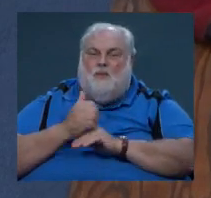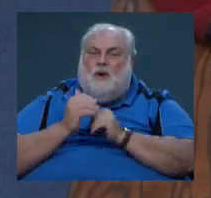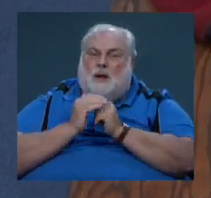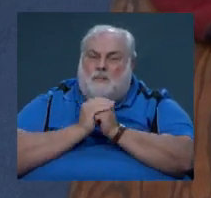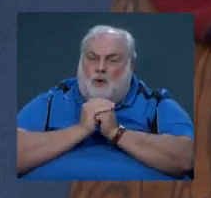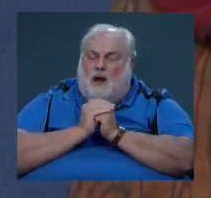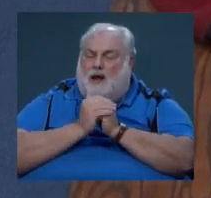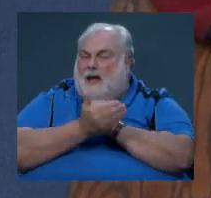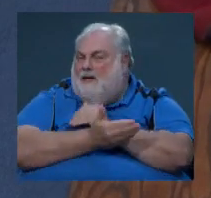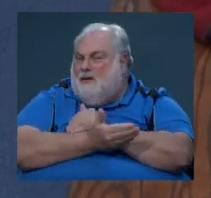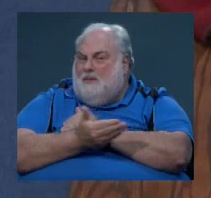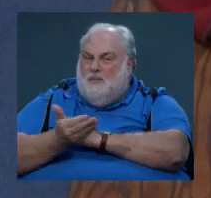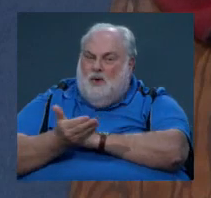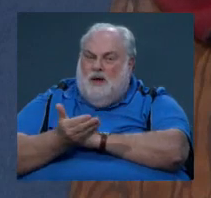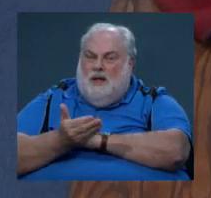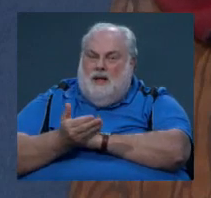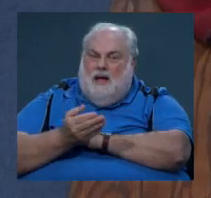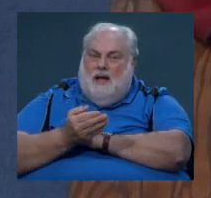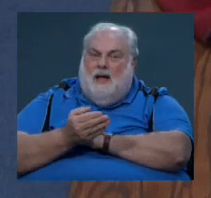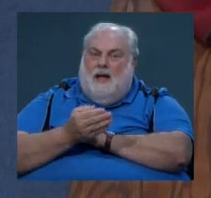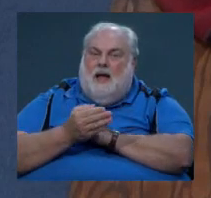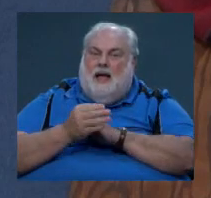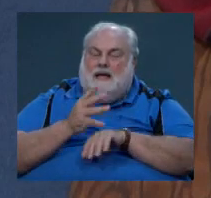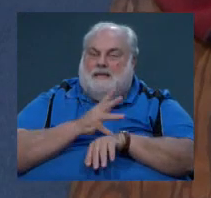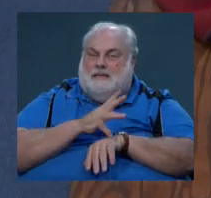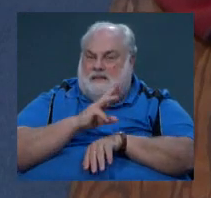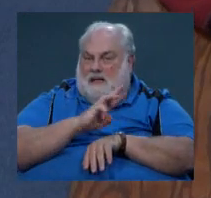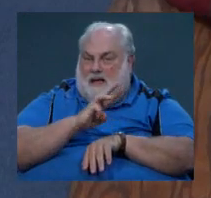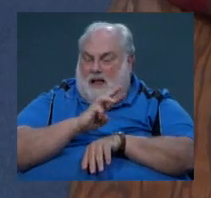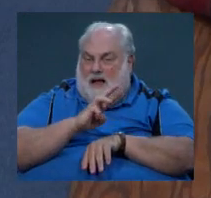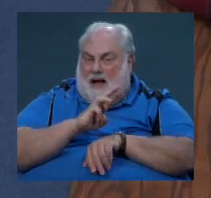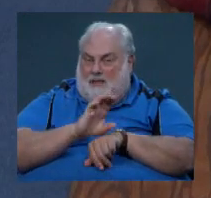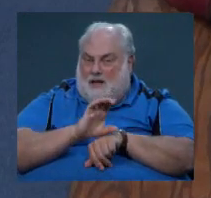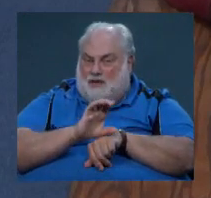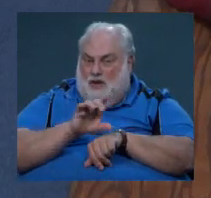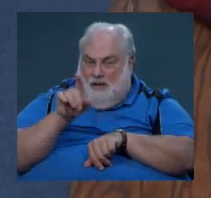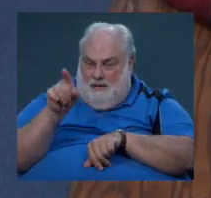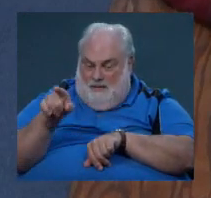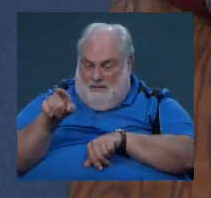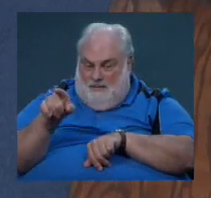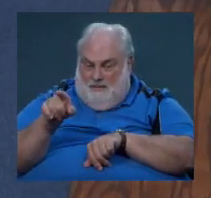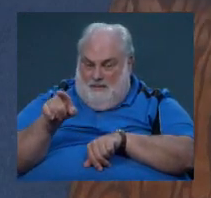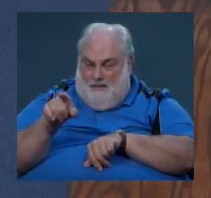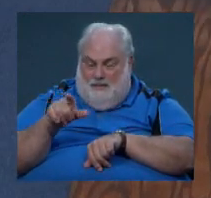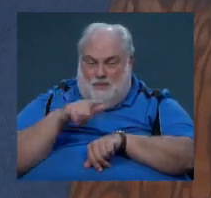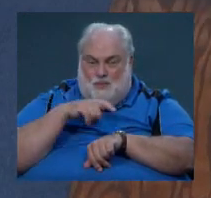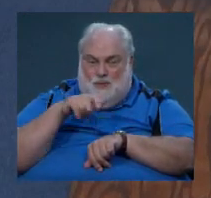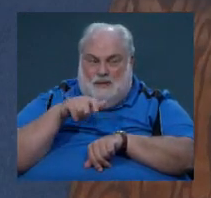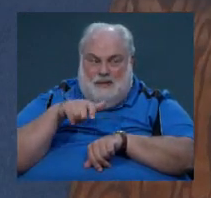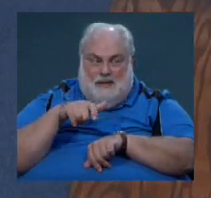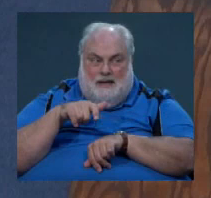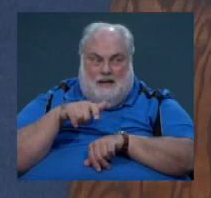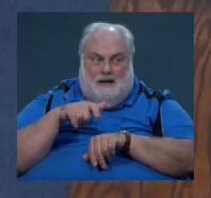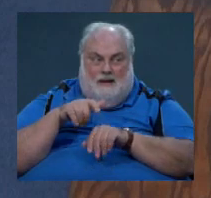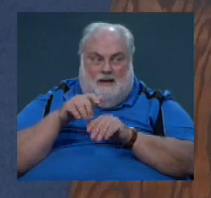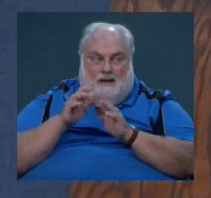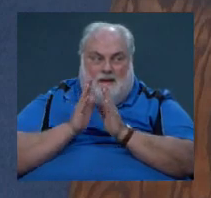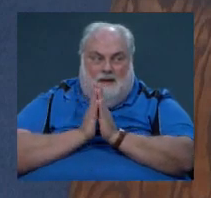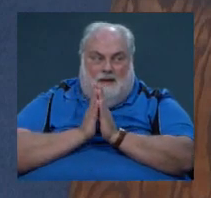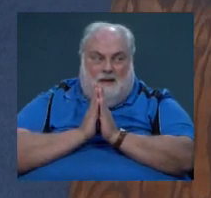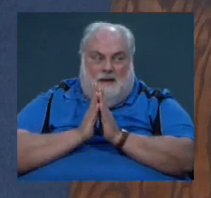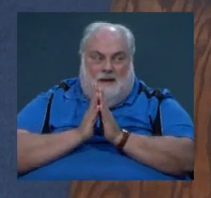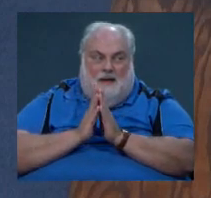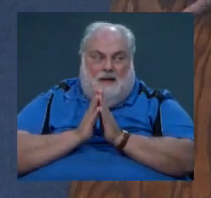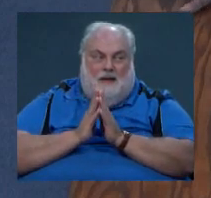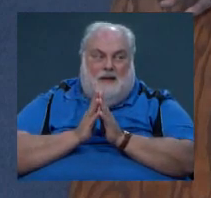every morning, Monday through Fridays at 6 a.m. in our sanctuary. So we don't need that for that type of service,